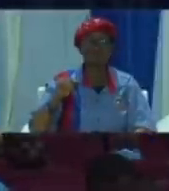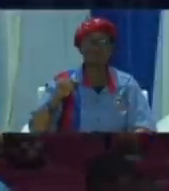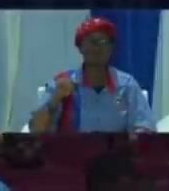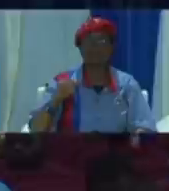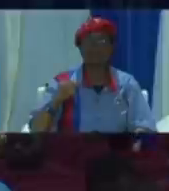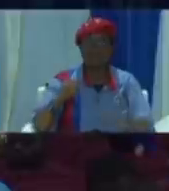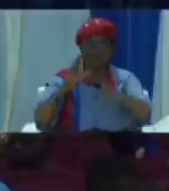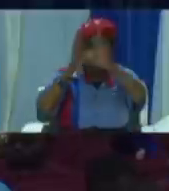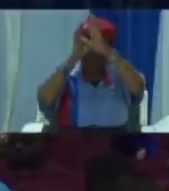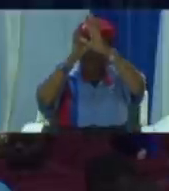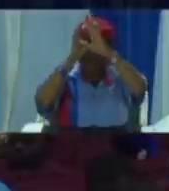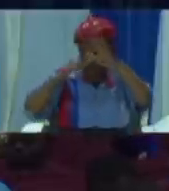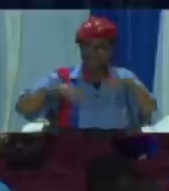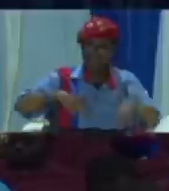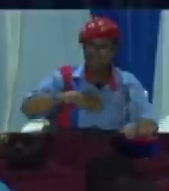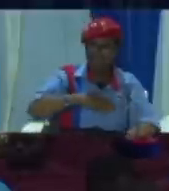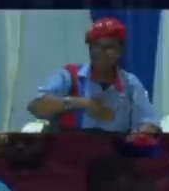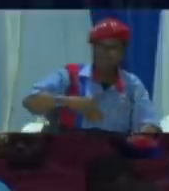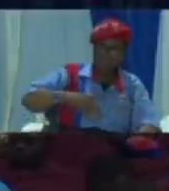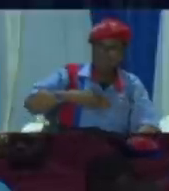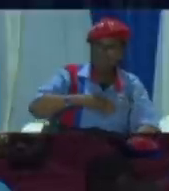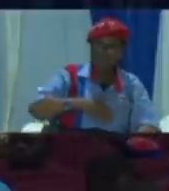Father, please. Baba Jowo.